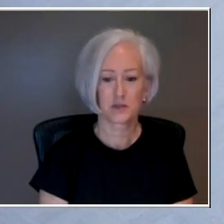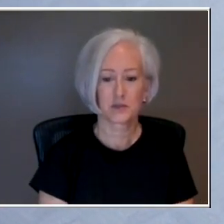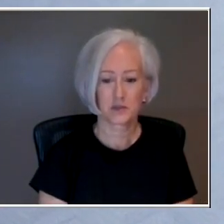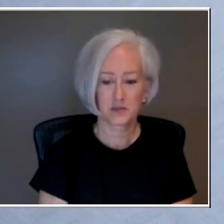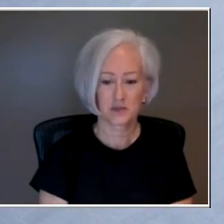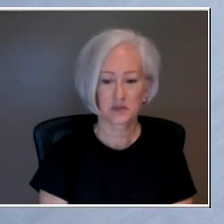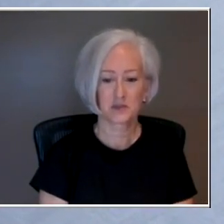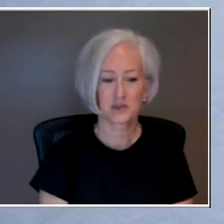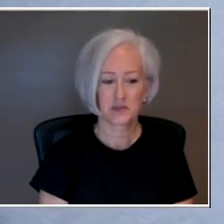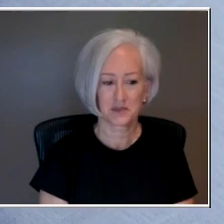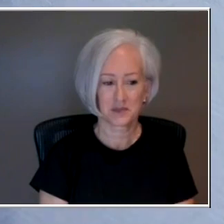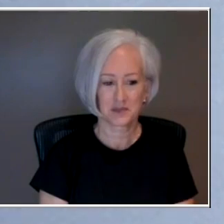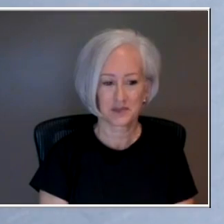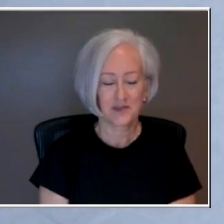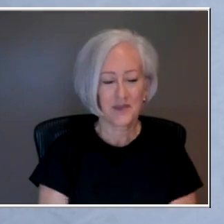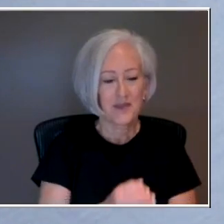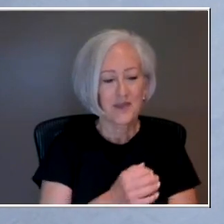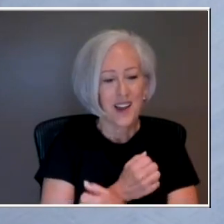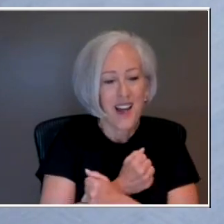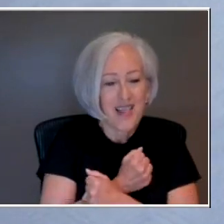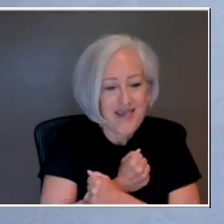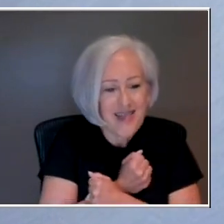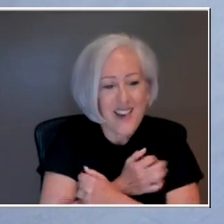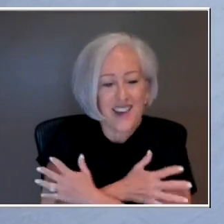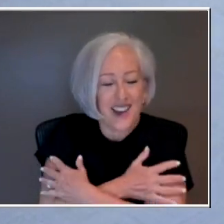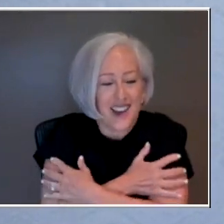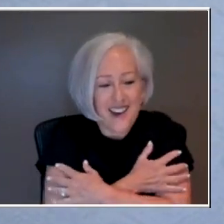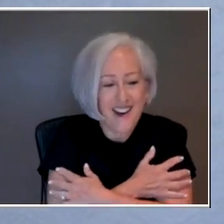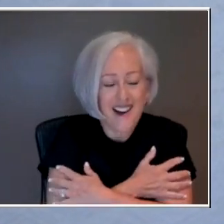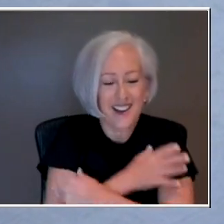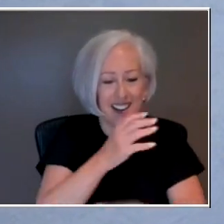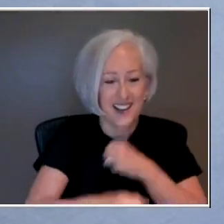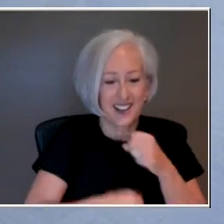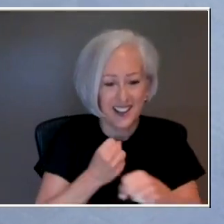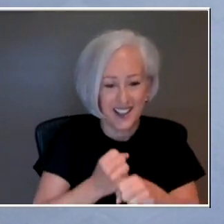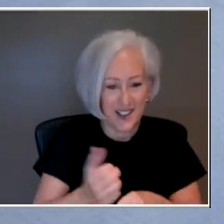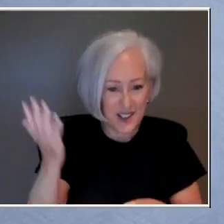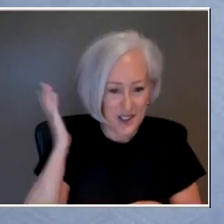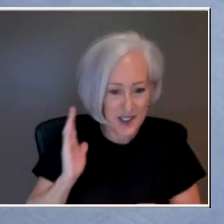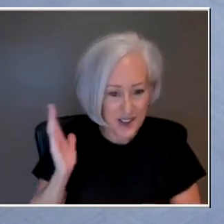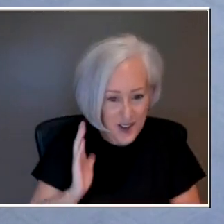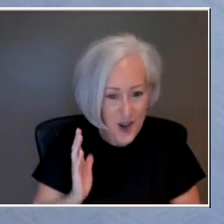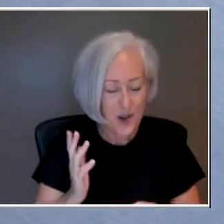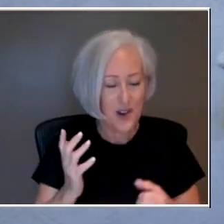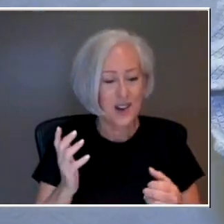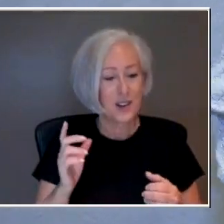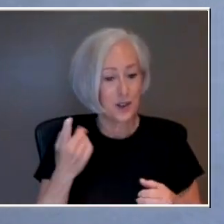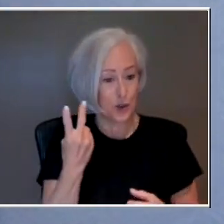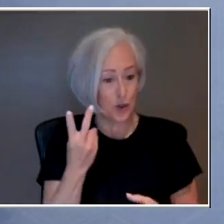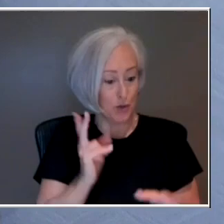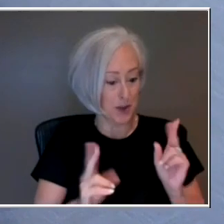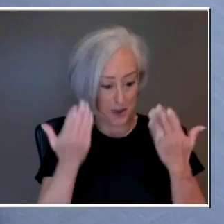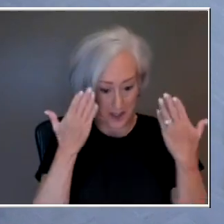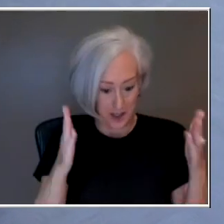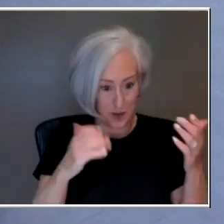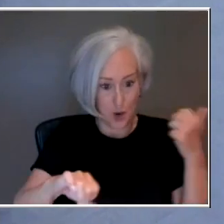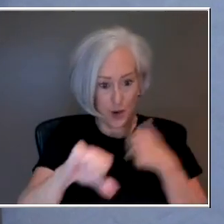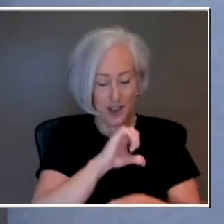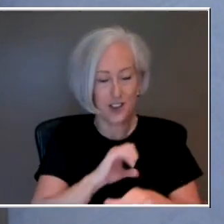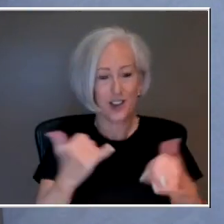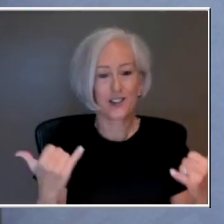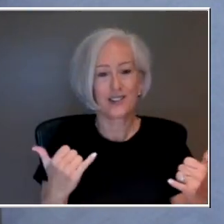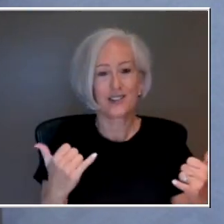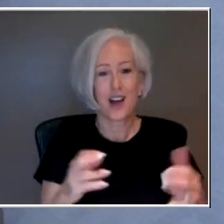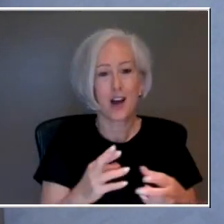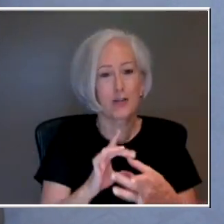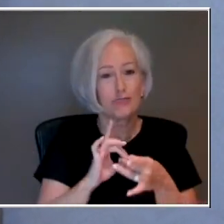A loving hug, years in the making, once two strangers, now friends with an unbreakable bond. And it all started with